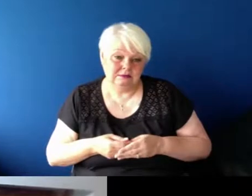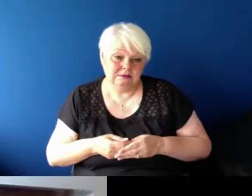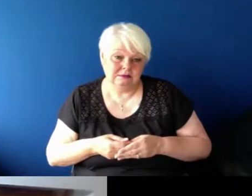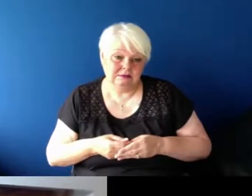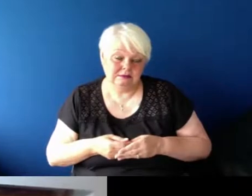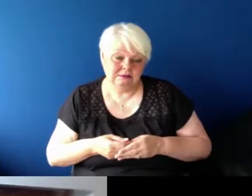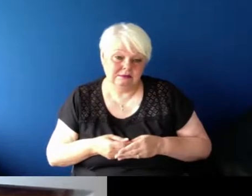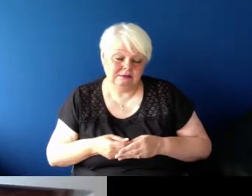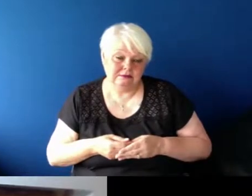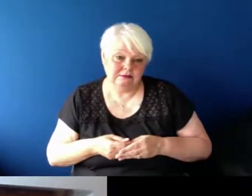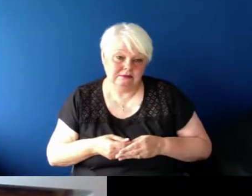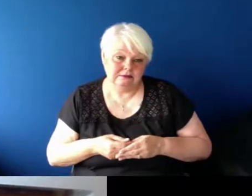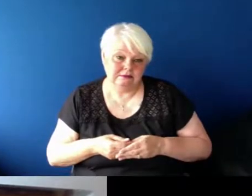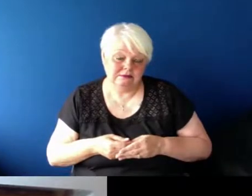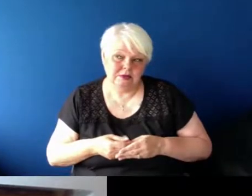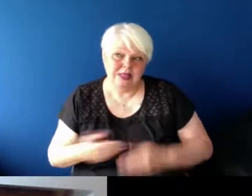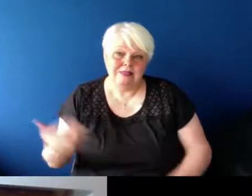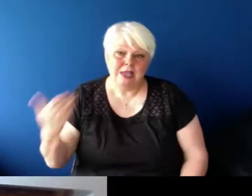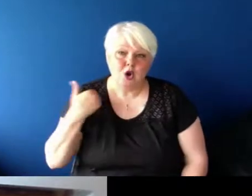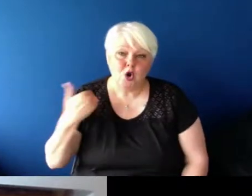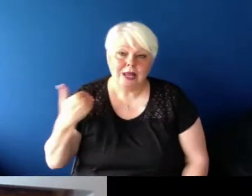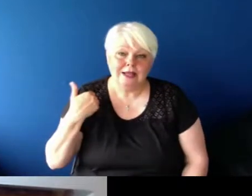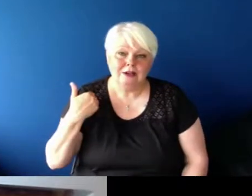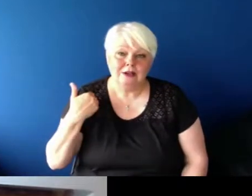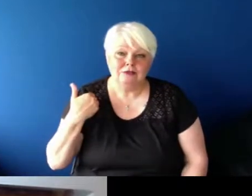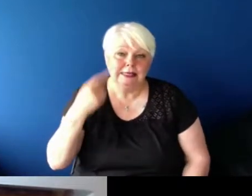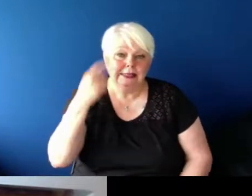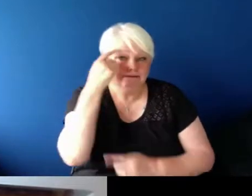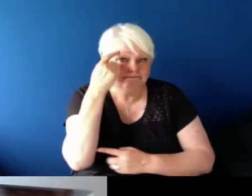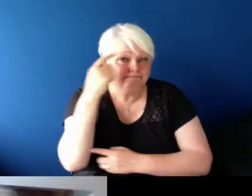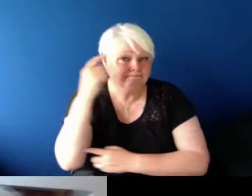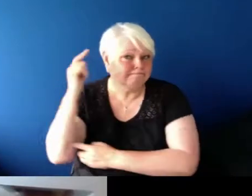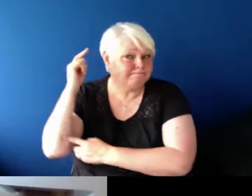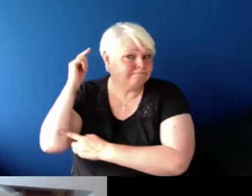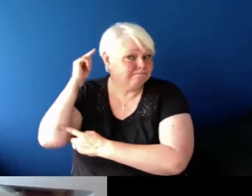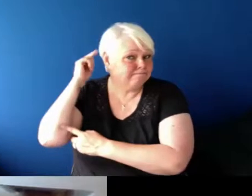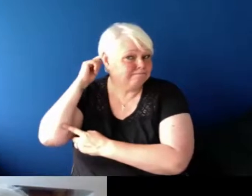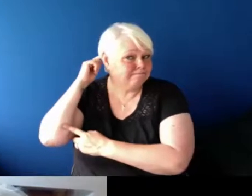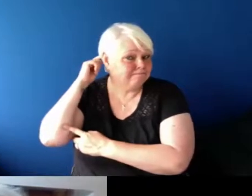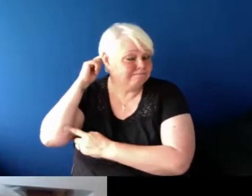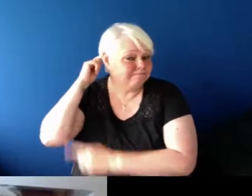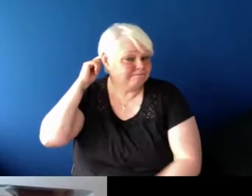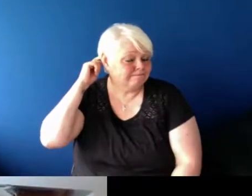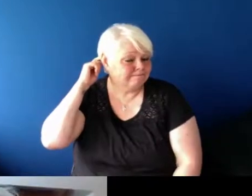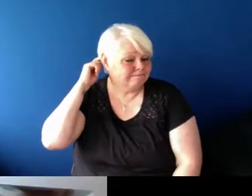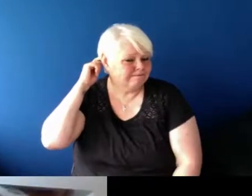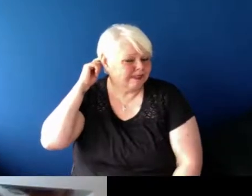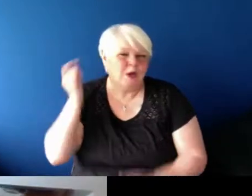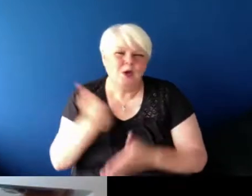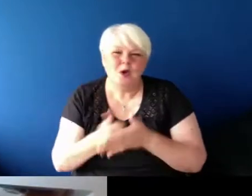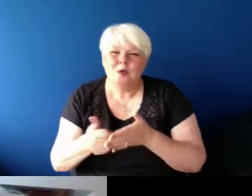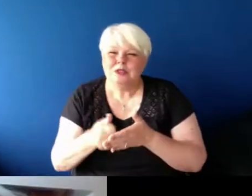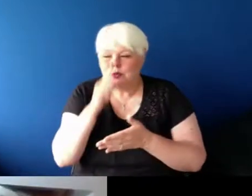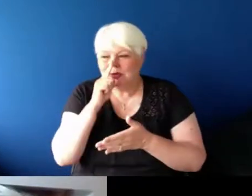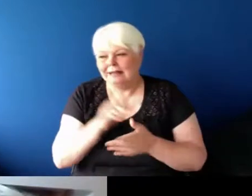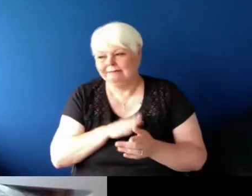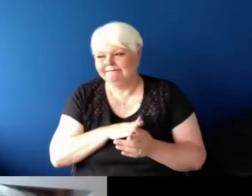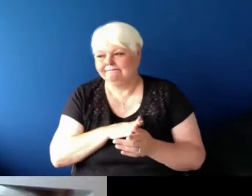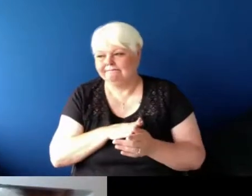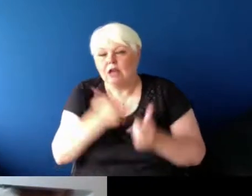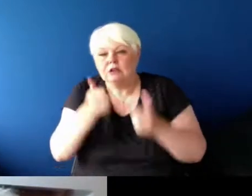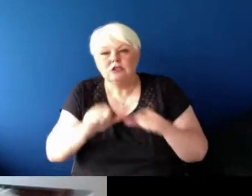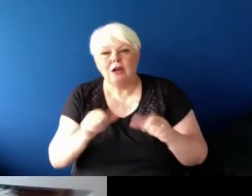I put that calling to one side and thought, well, I think there's always a way round things,